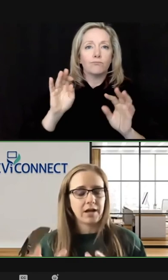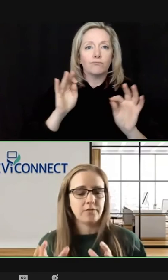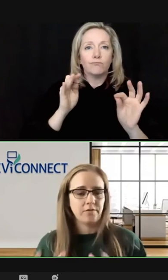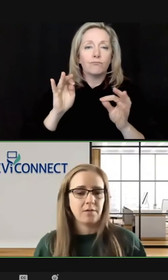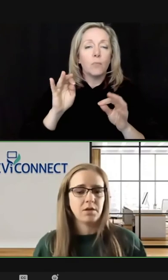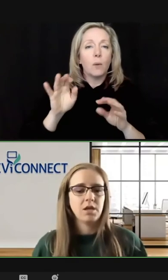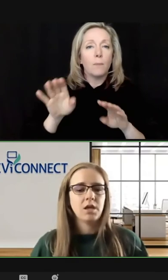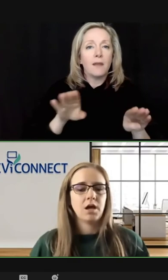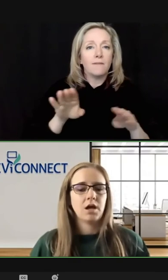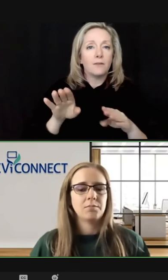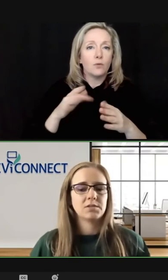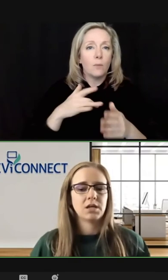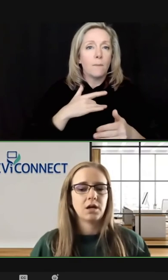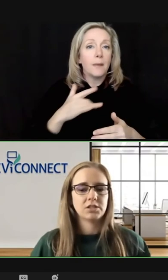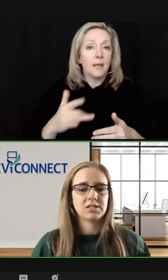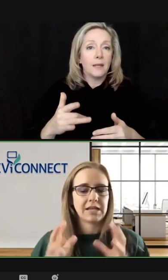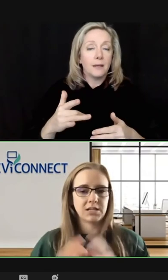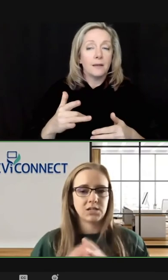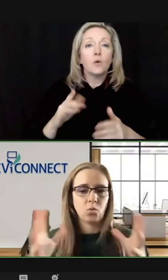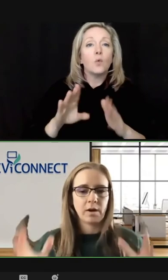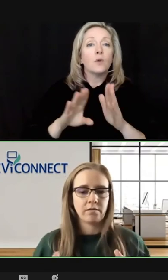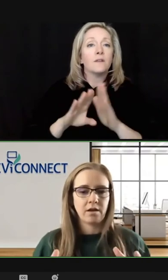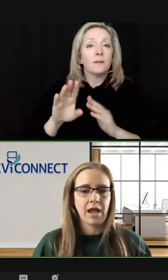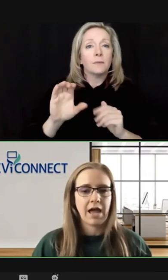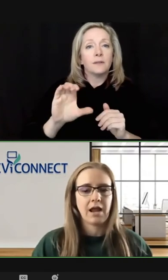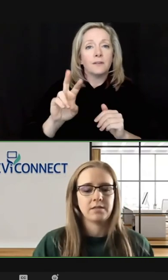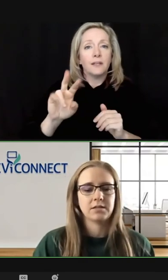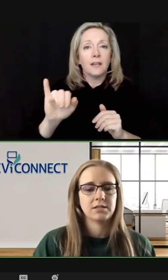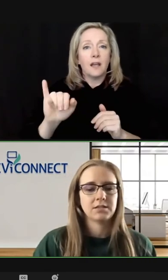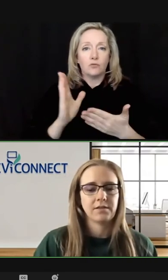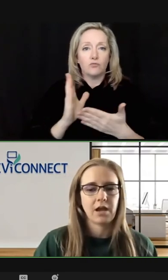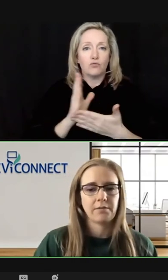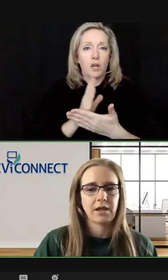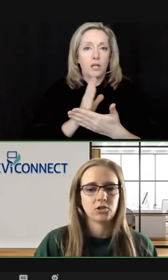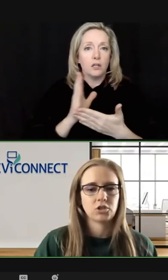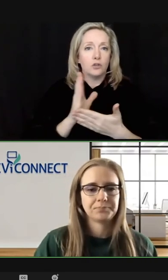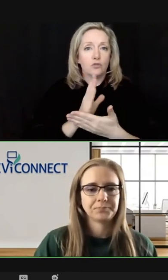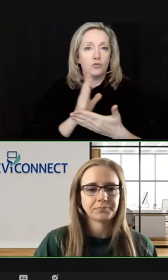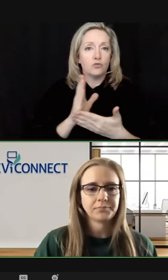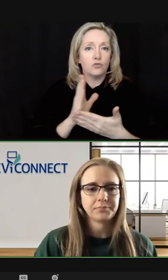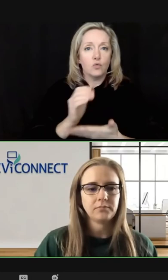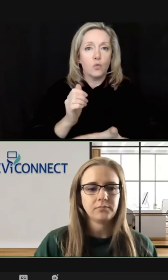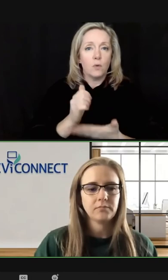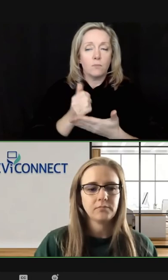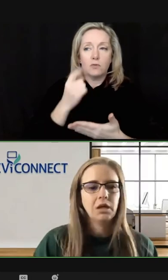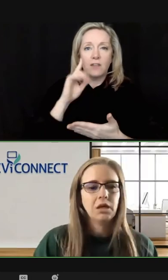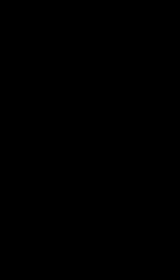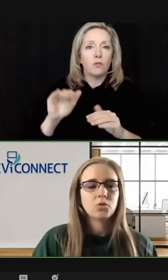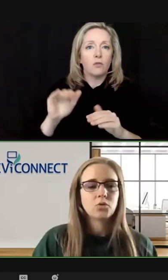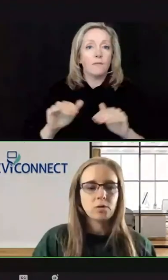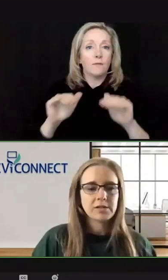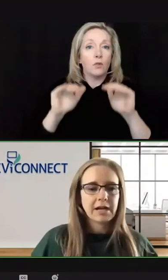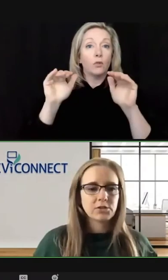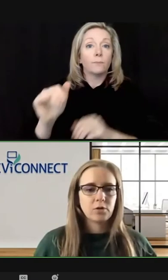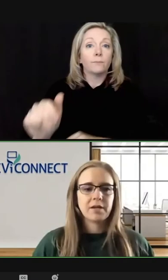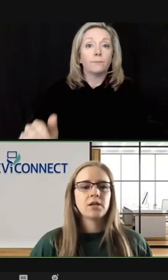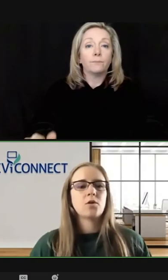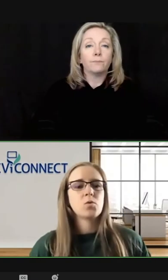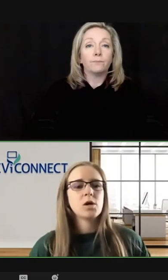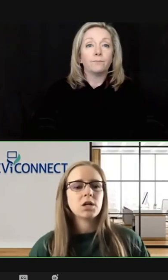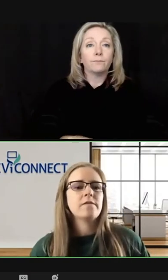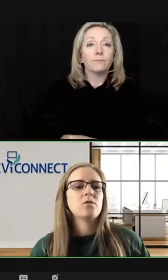range profile for them to understand where they're at on this Cvi range. To quote